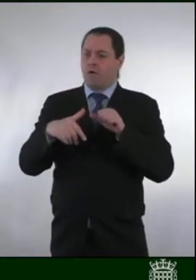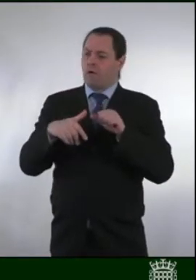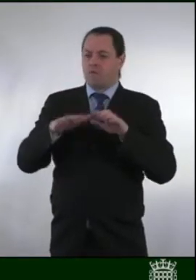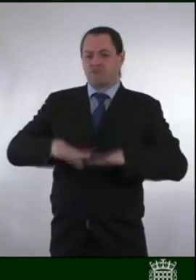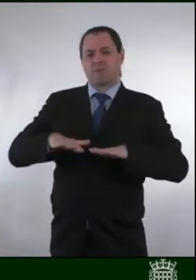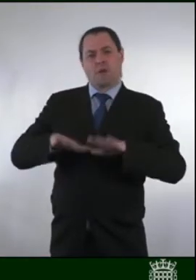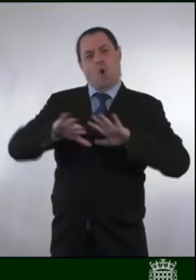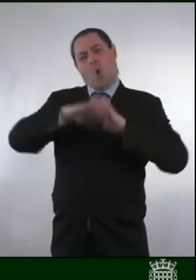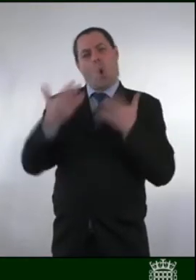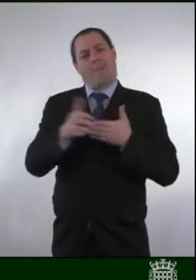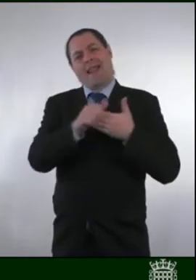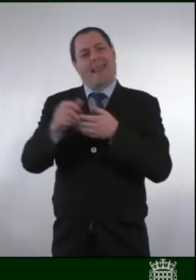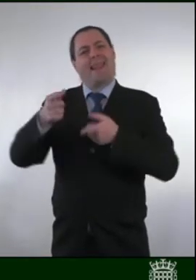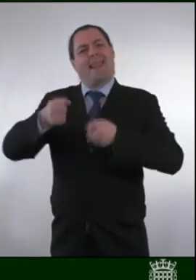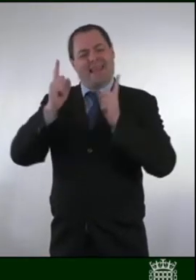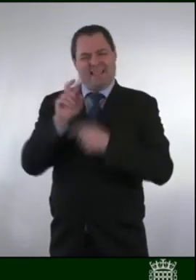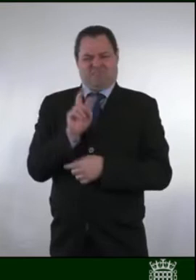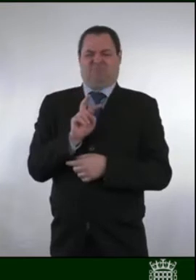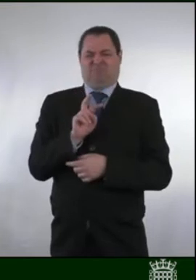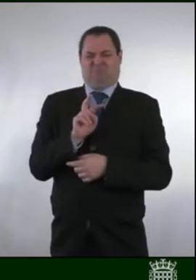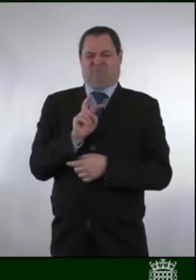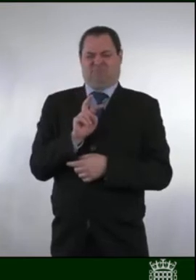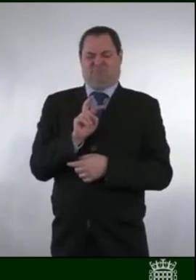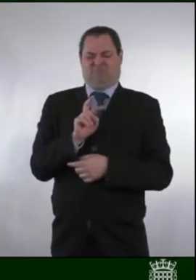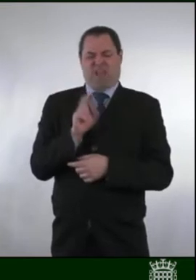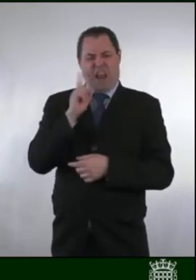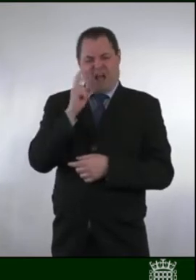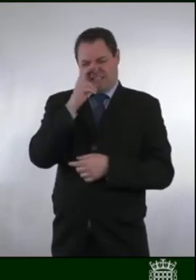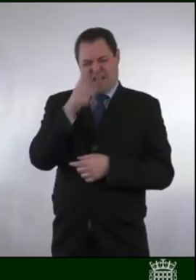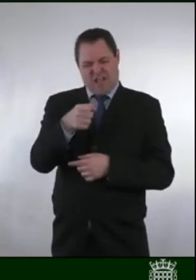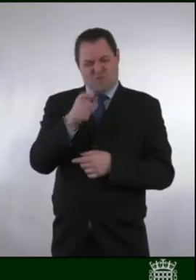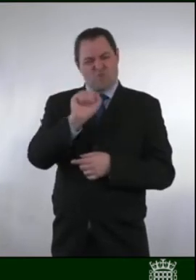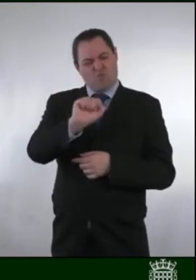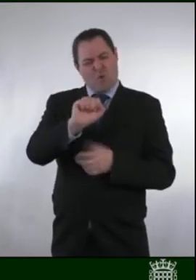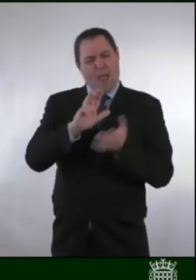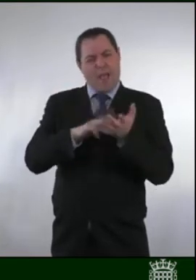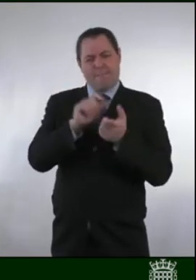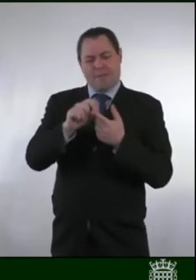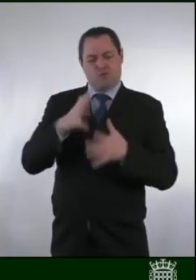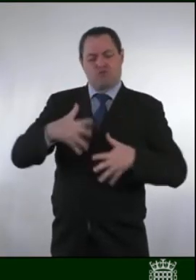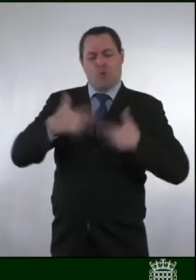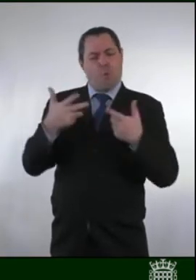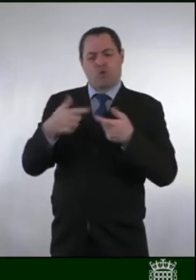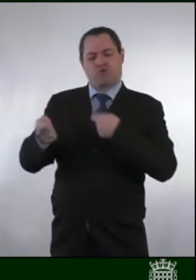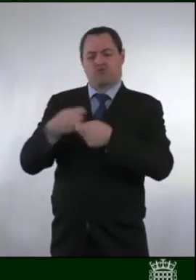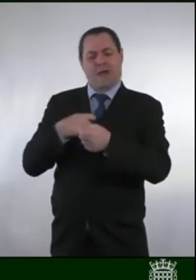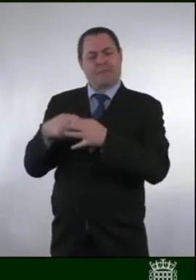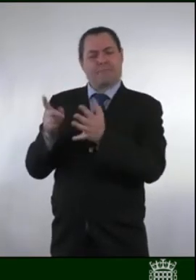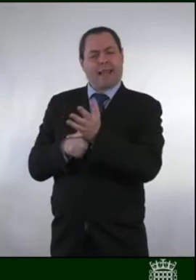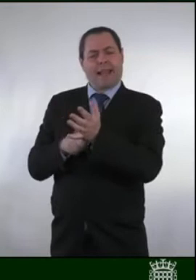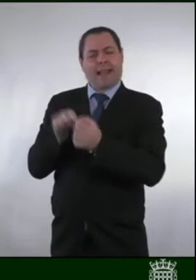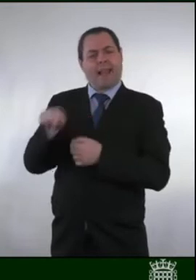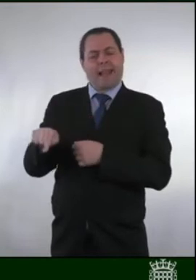a bit more believable if last night he hadn't ordered his MPs to vote down an amendment to the trade bill that would have stopped trade